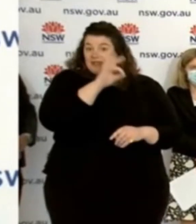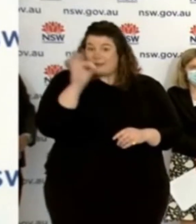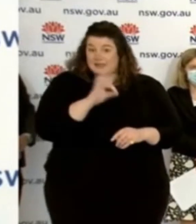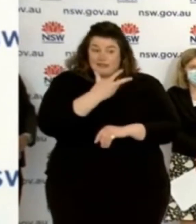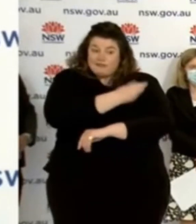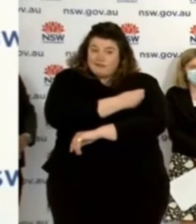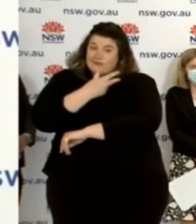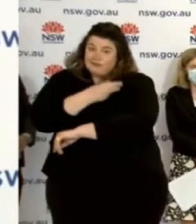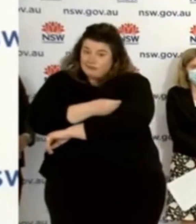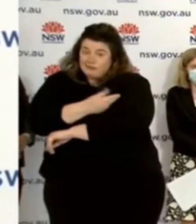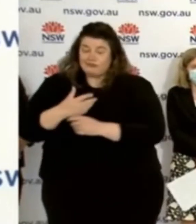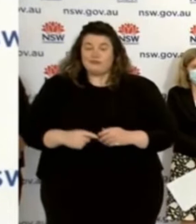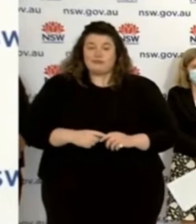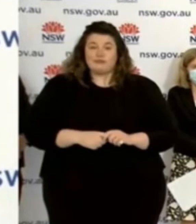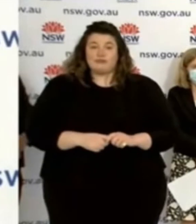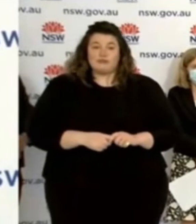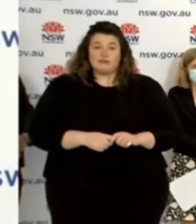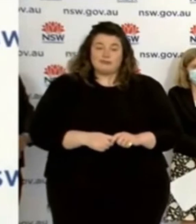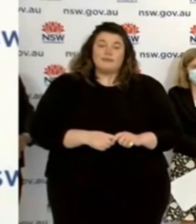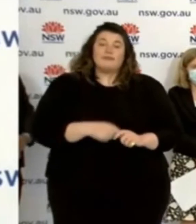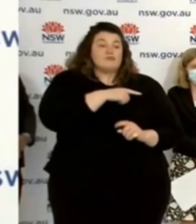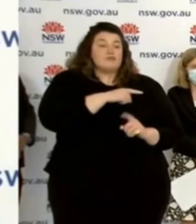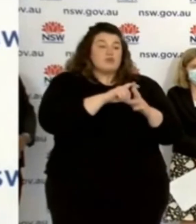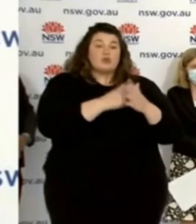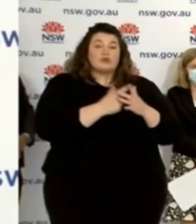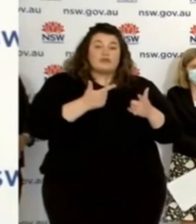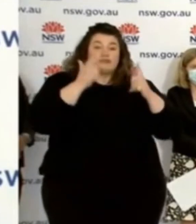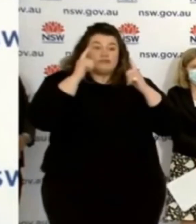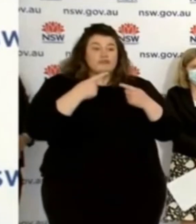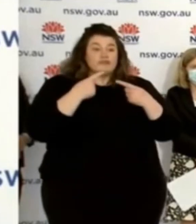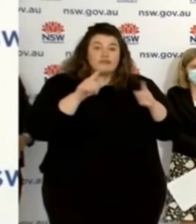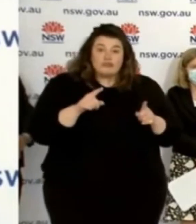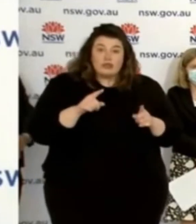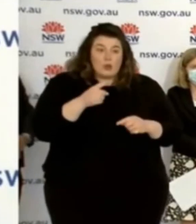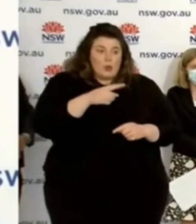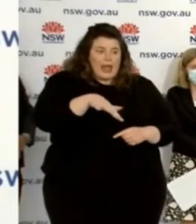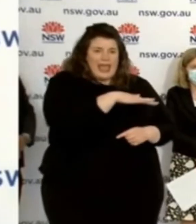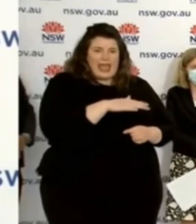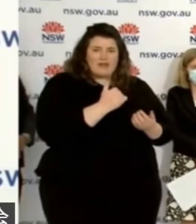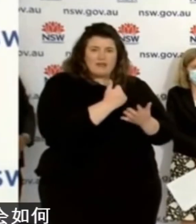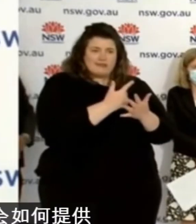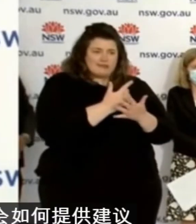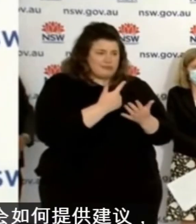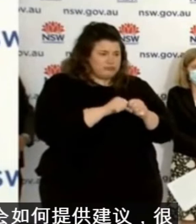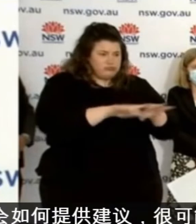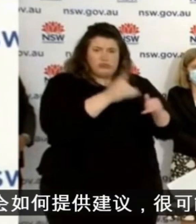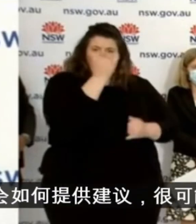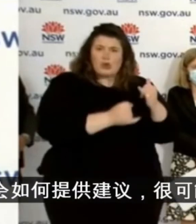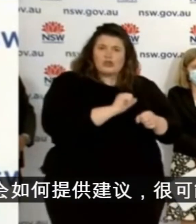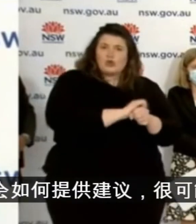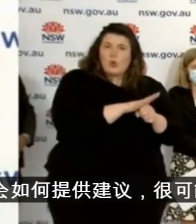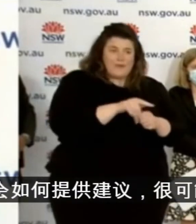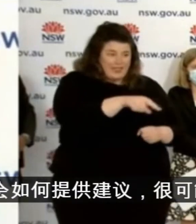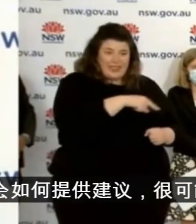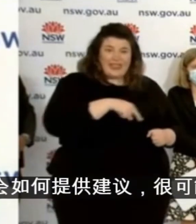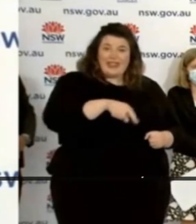example of how health might give their advice, if at the time we open there are high case numbers in a concentrated area, it may well be that